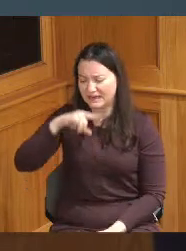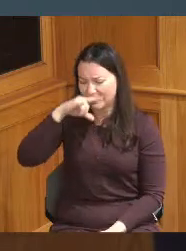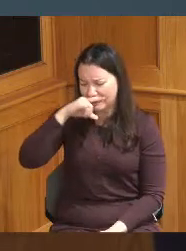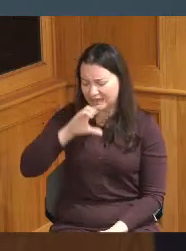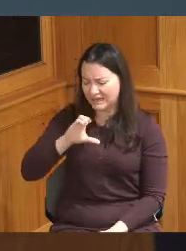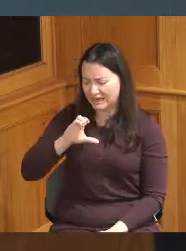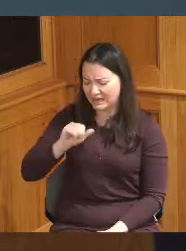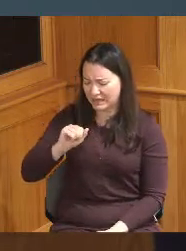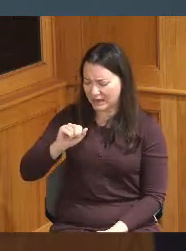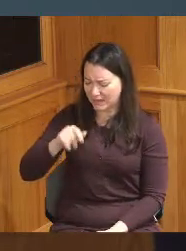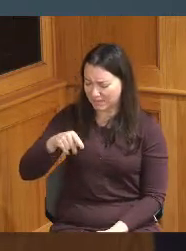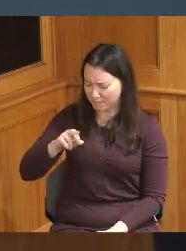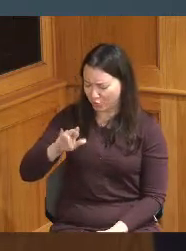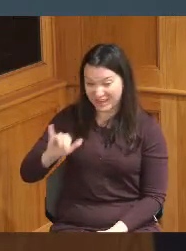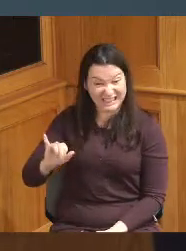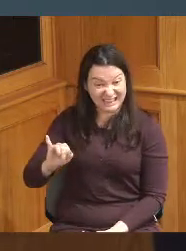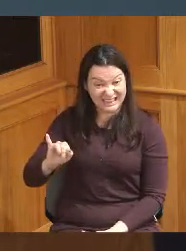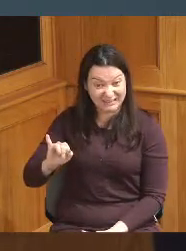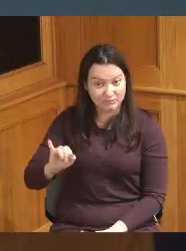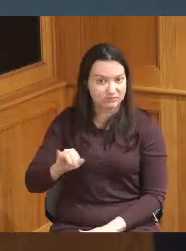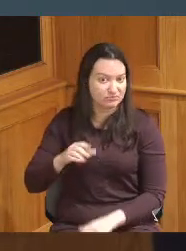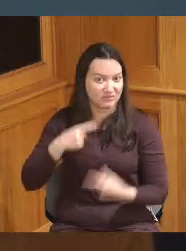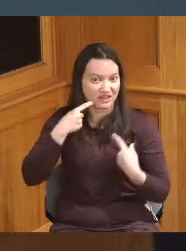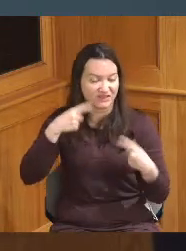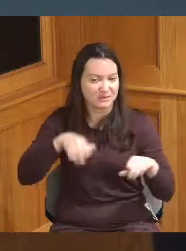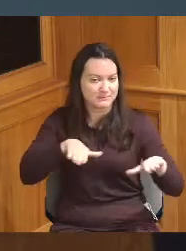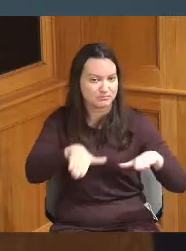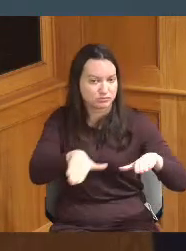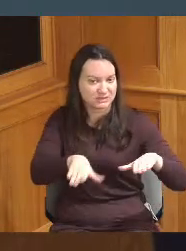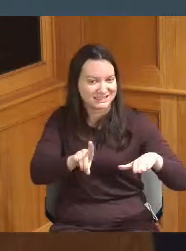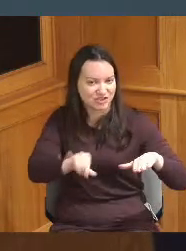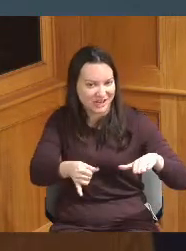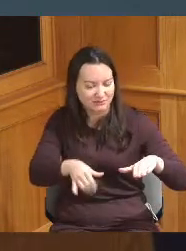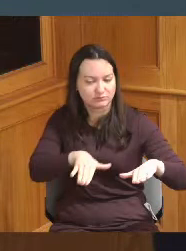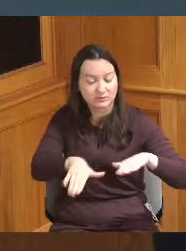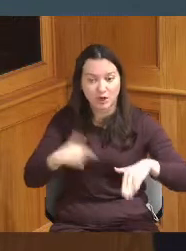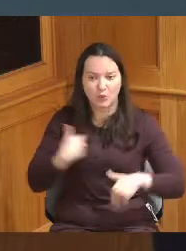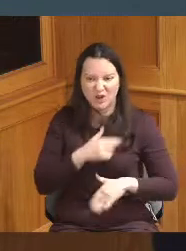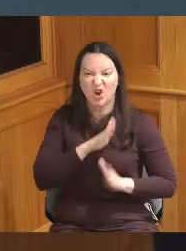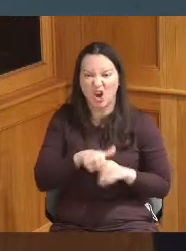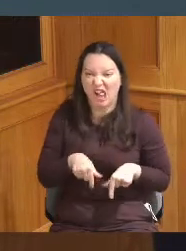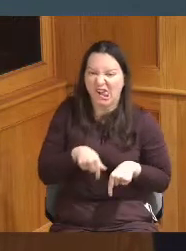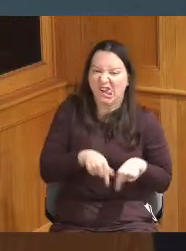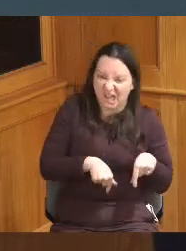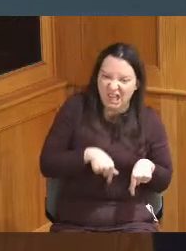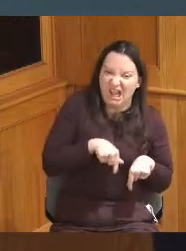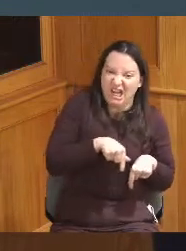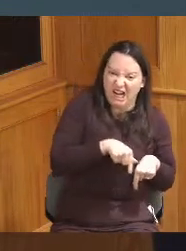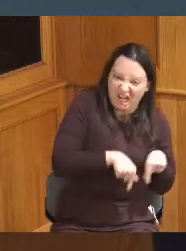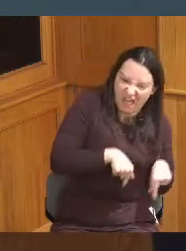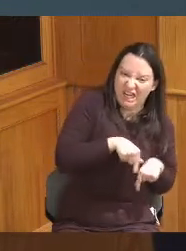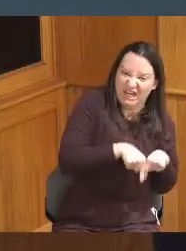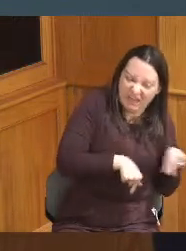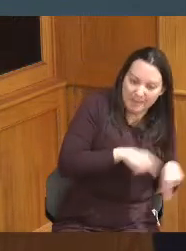celebrity DJ. And all of our, we all were limping back to the car.